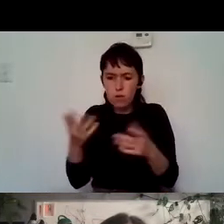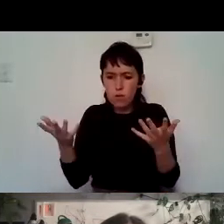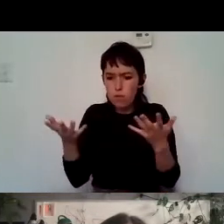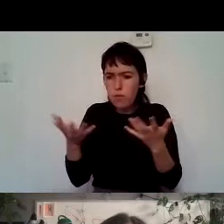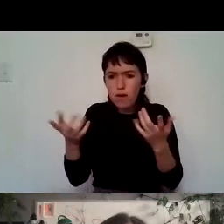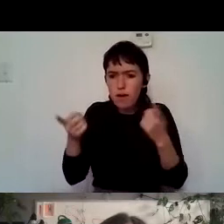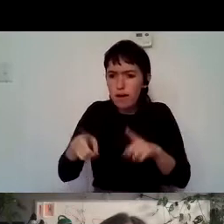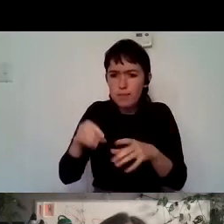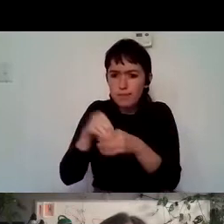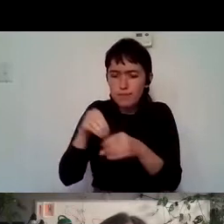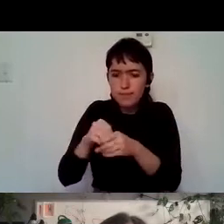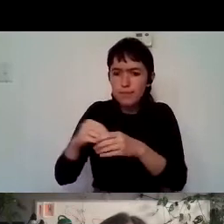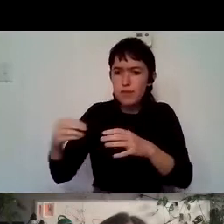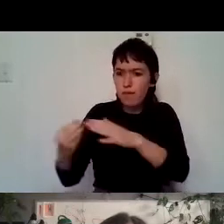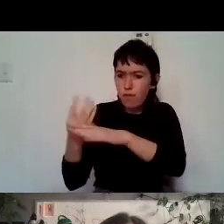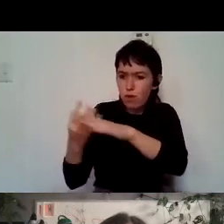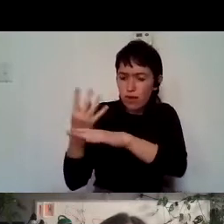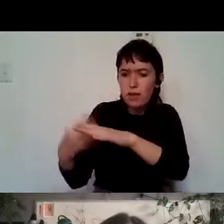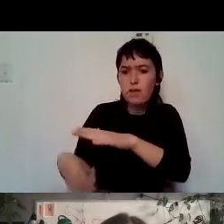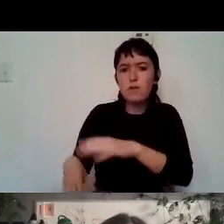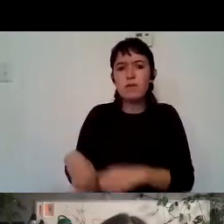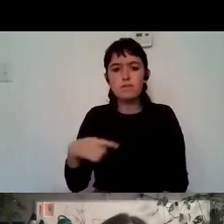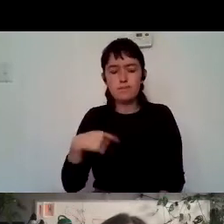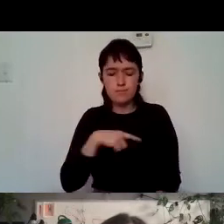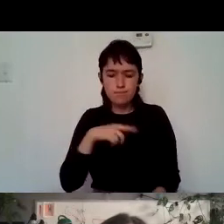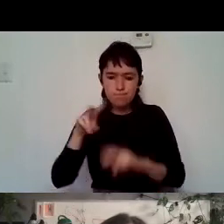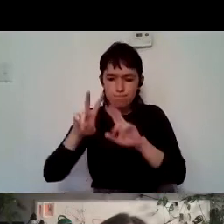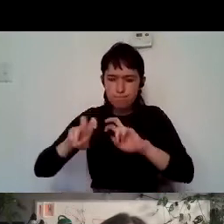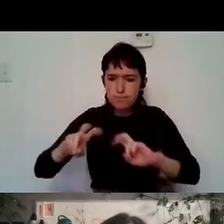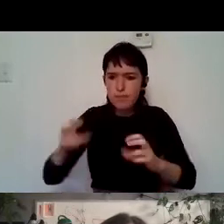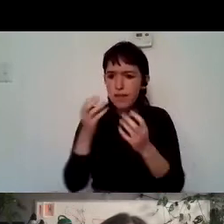the different types of information that we get from these